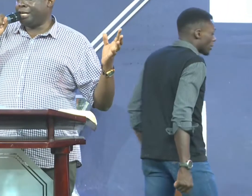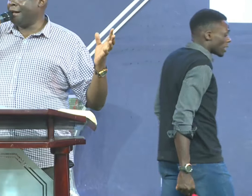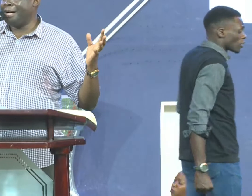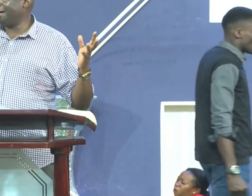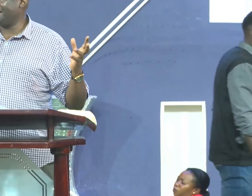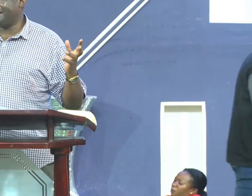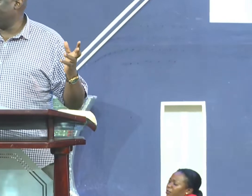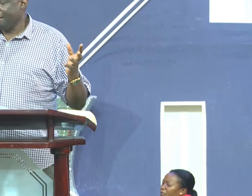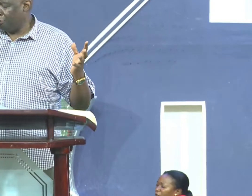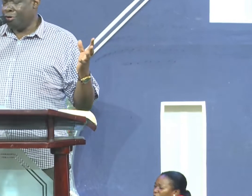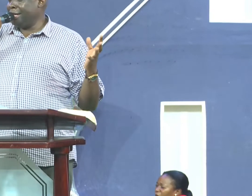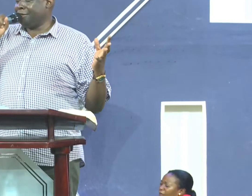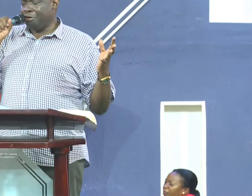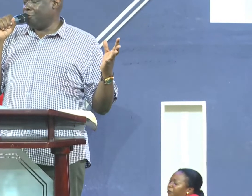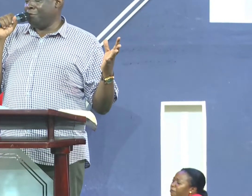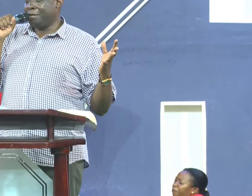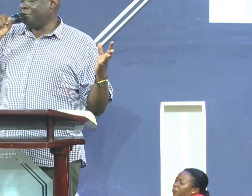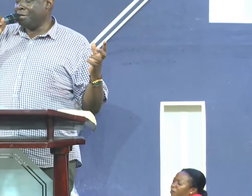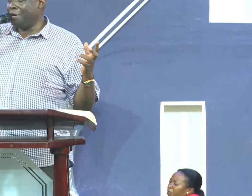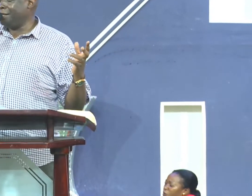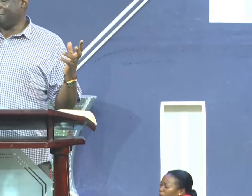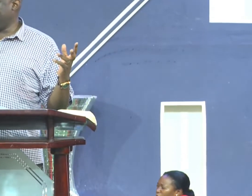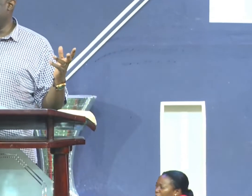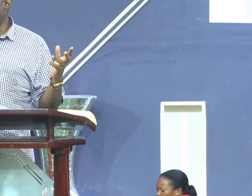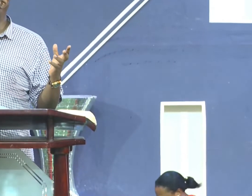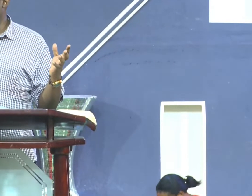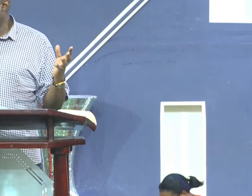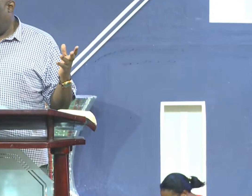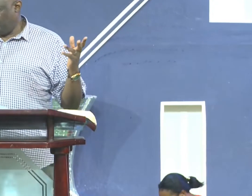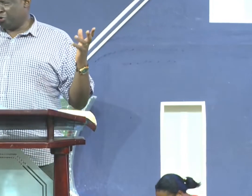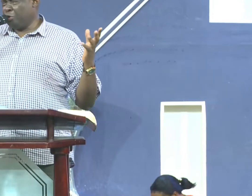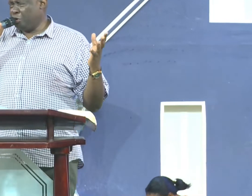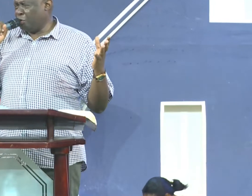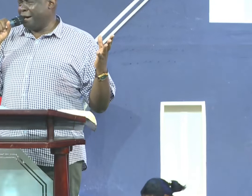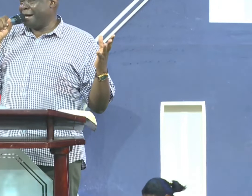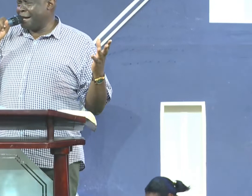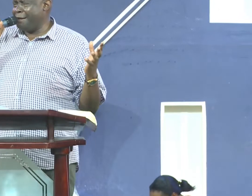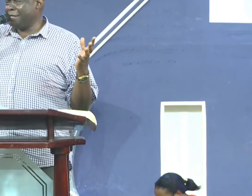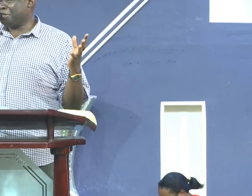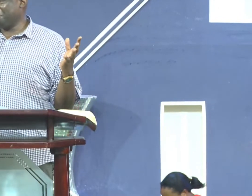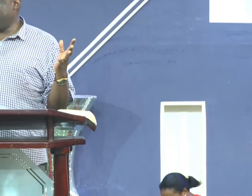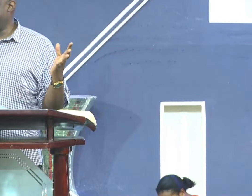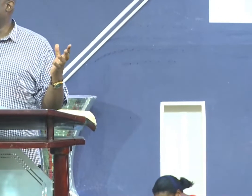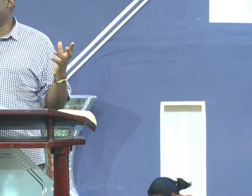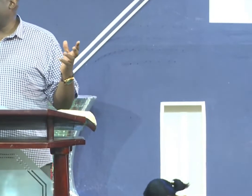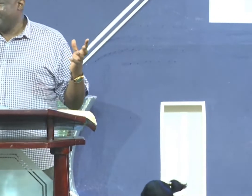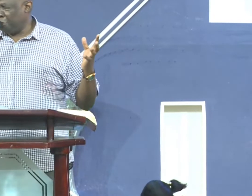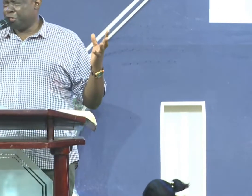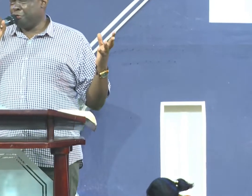otwegogolere mukama oleeta okubikkulirwa gye tuli otuwa okulaba